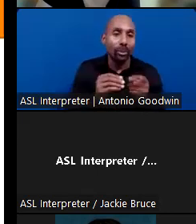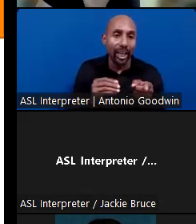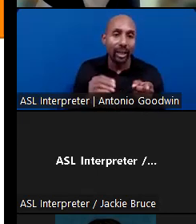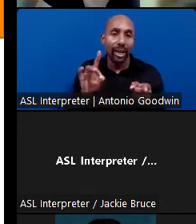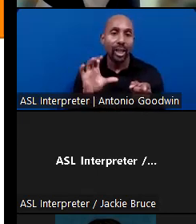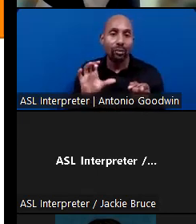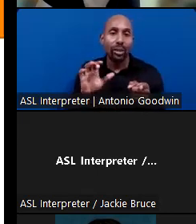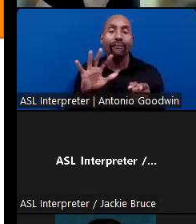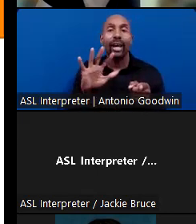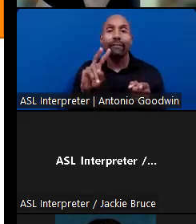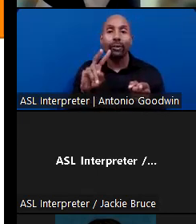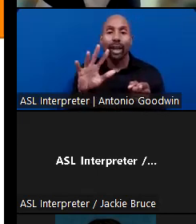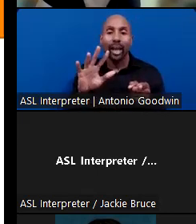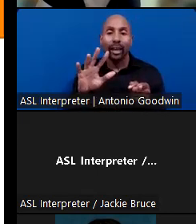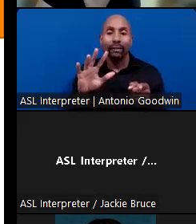1-800-525-0127.